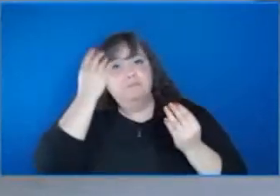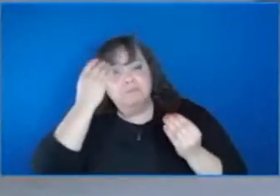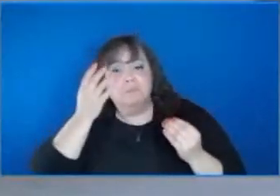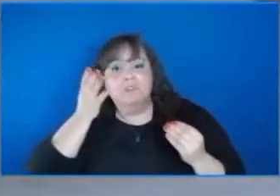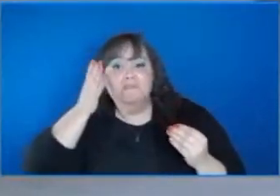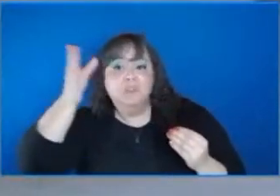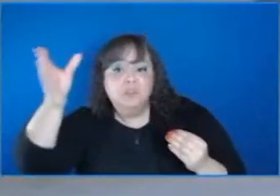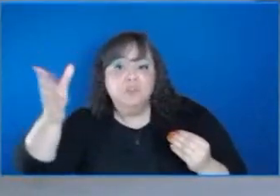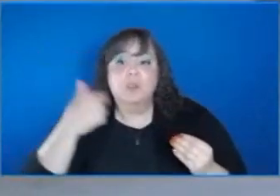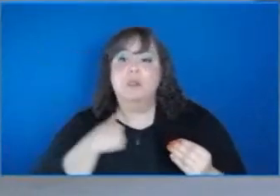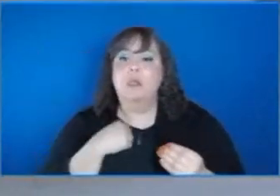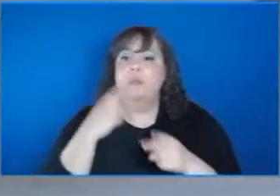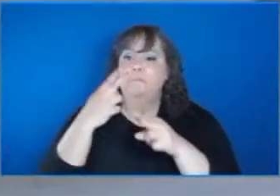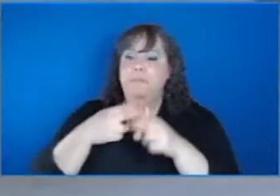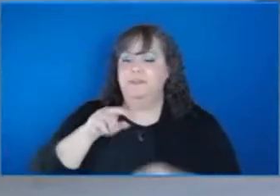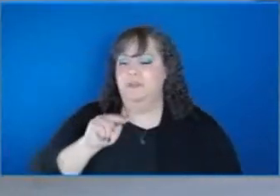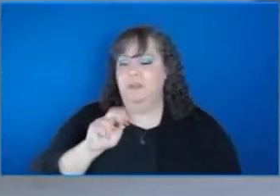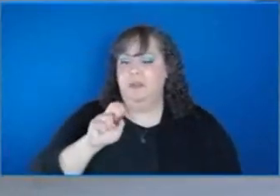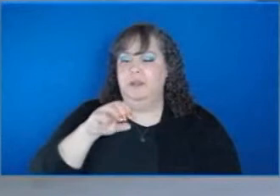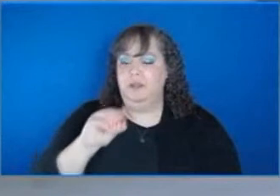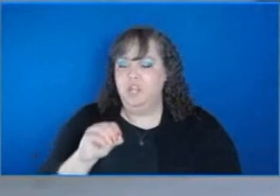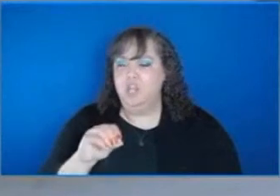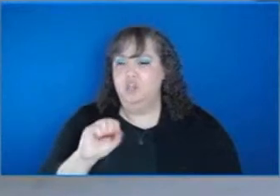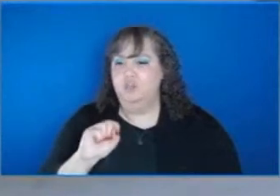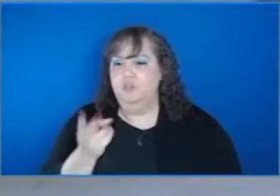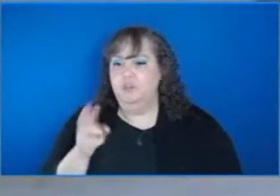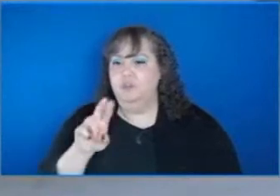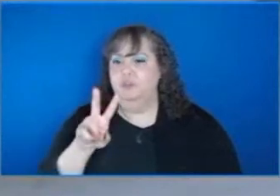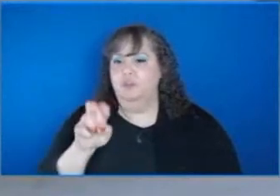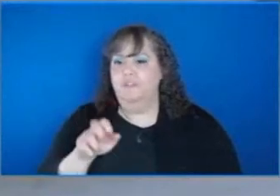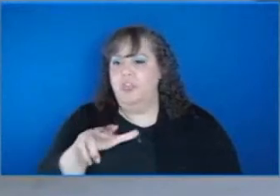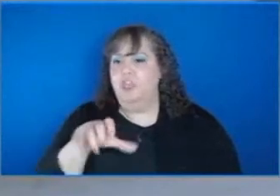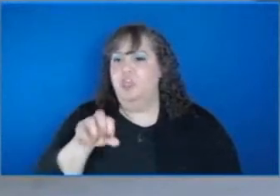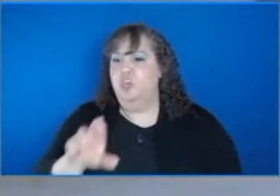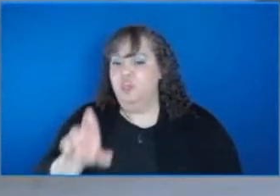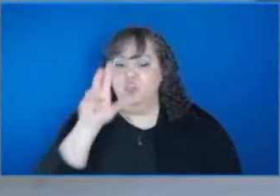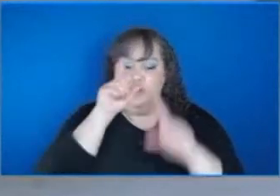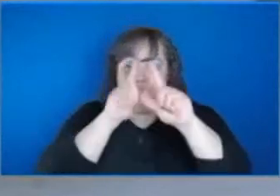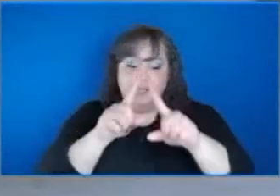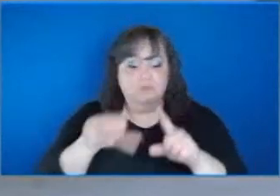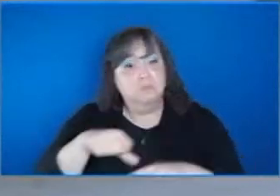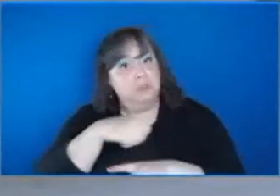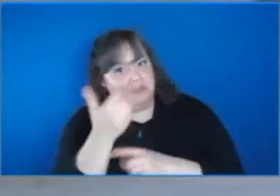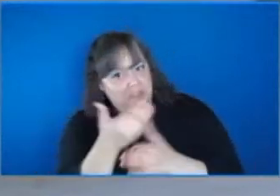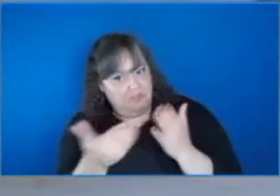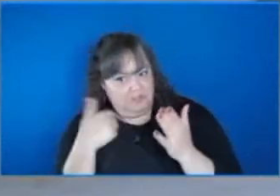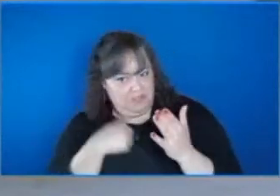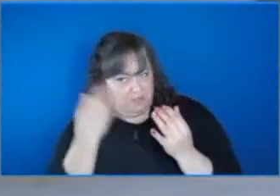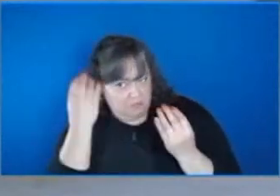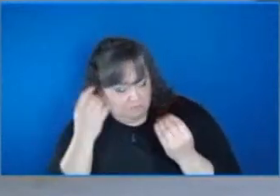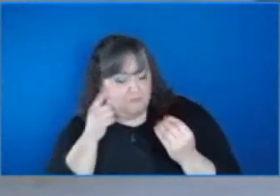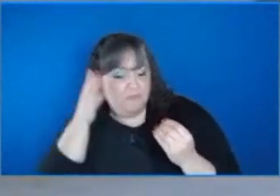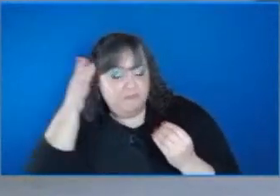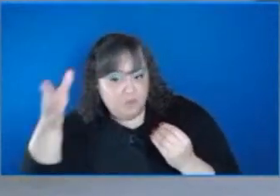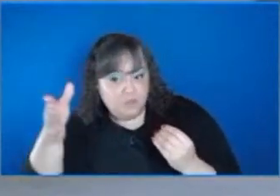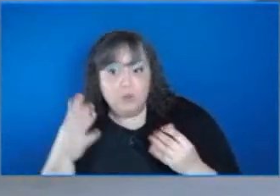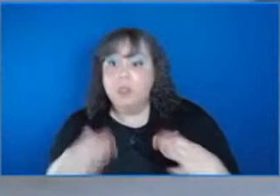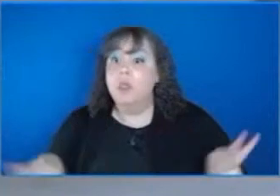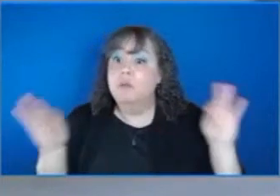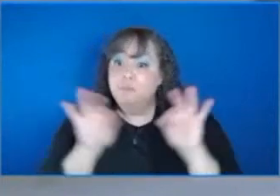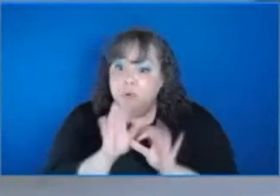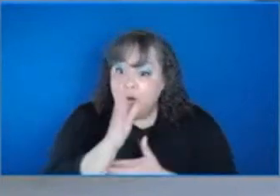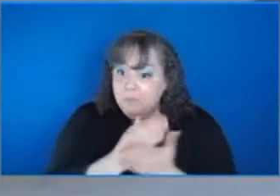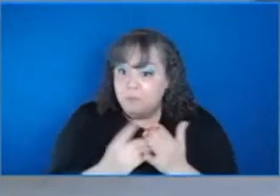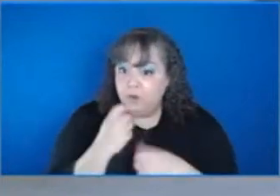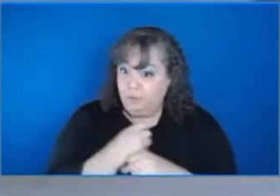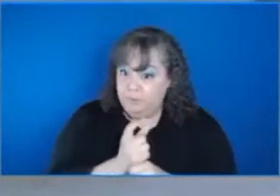NEO Surveyor mission, which is another thing we have in our pocket for the future. A really important part, as I said, to make sure we